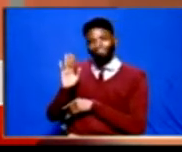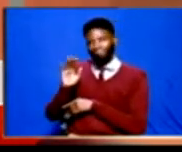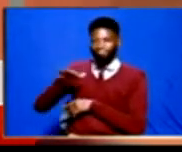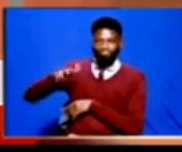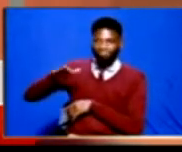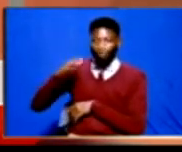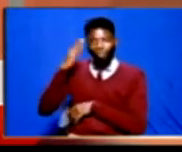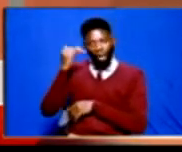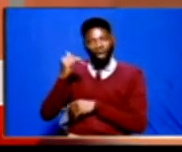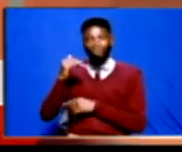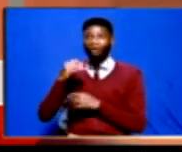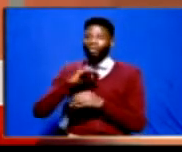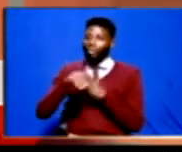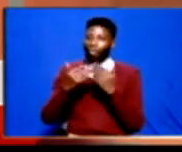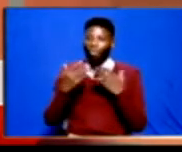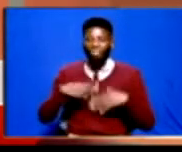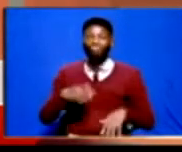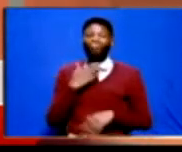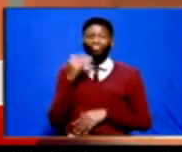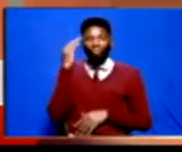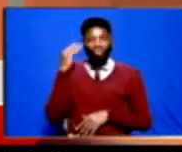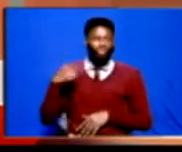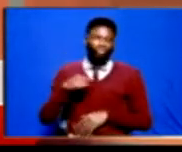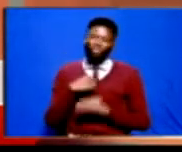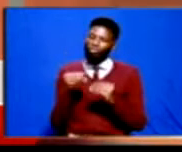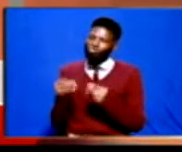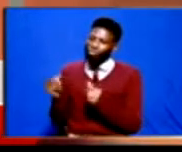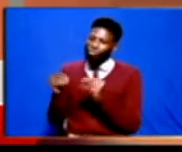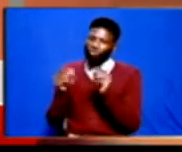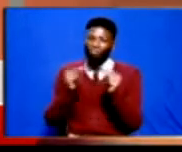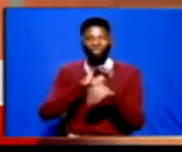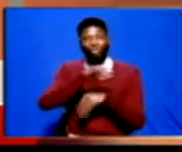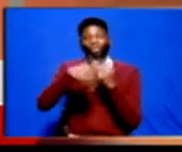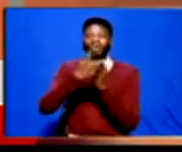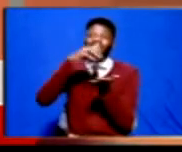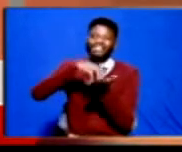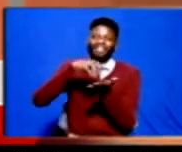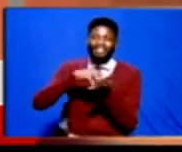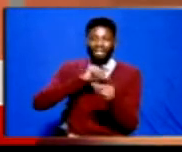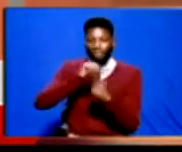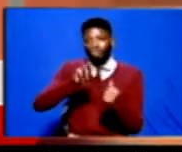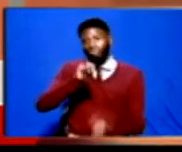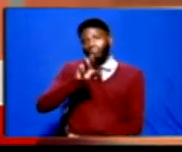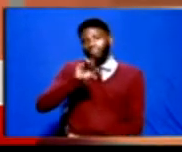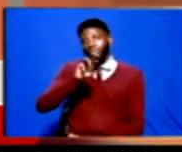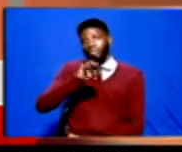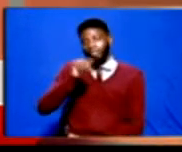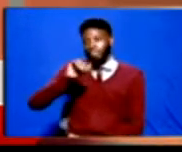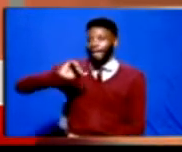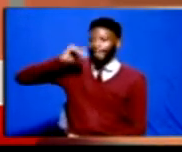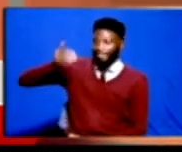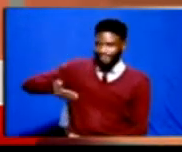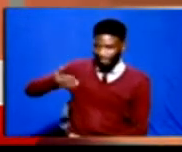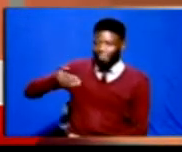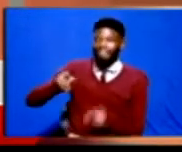everybody needed to know that we have finished up with all the cases that involved that Mrima Hills sanctuary. We also have